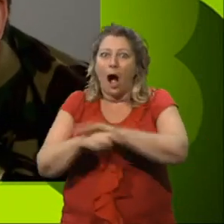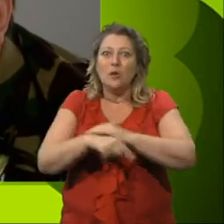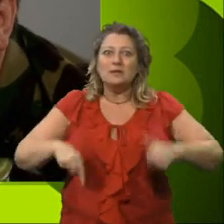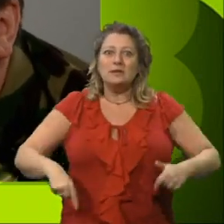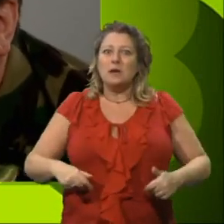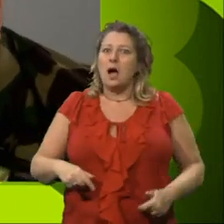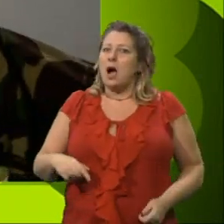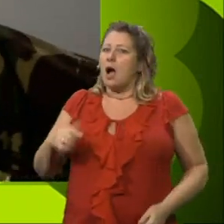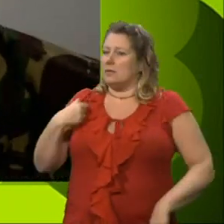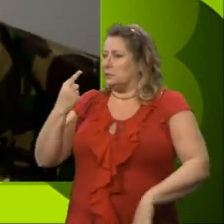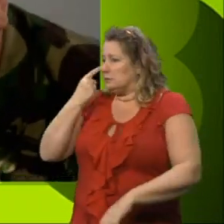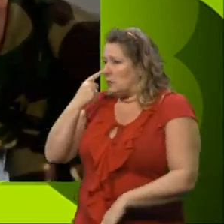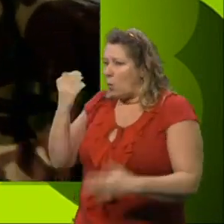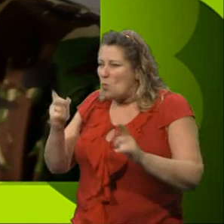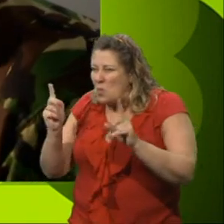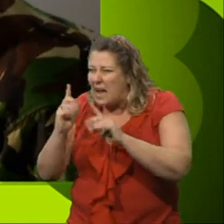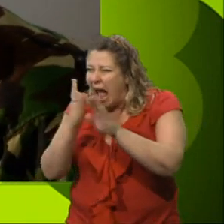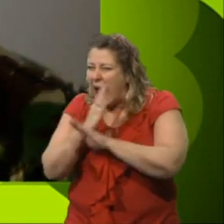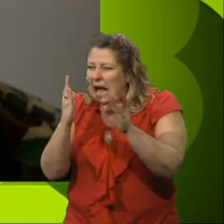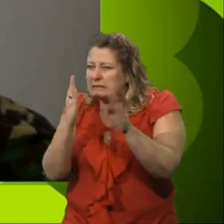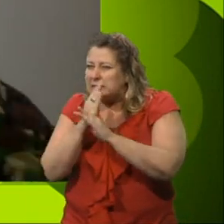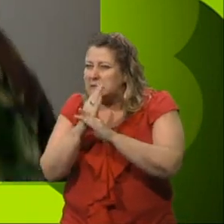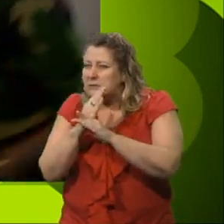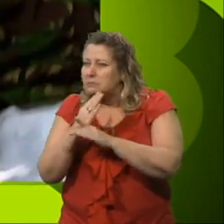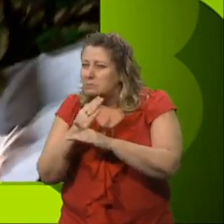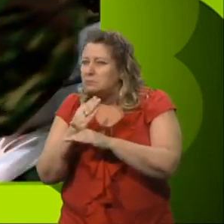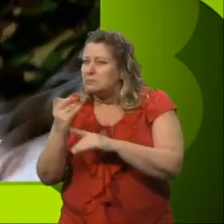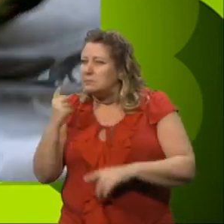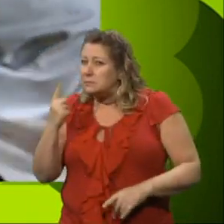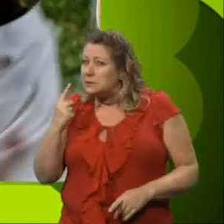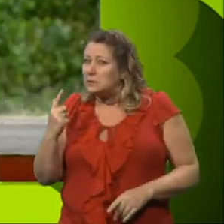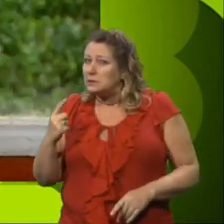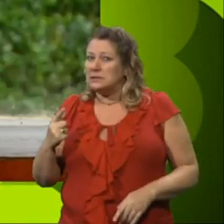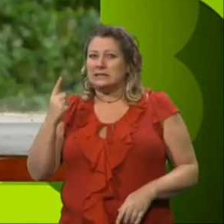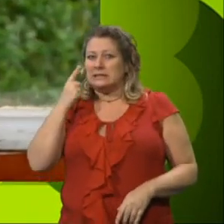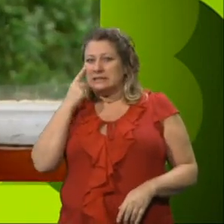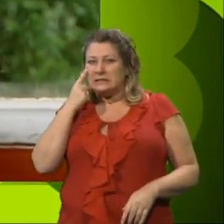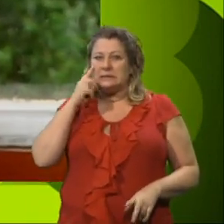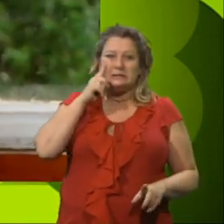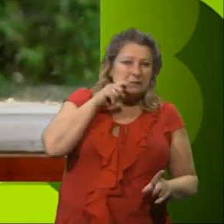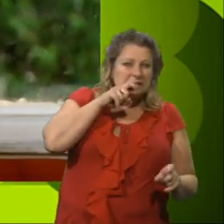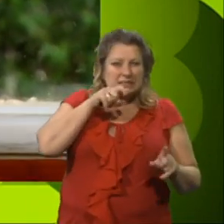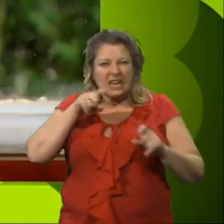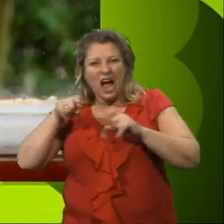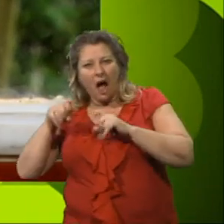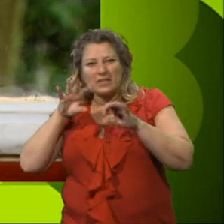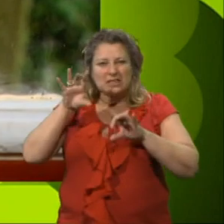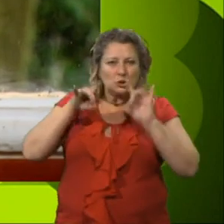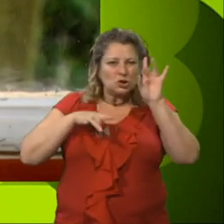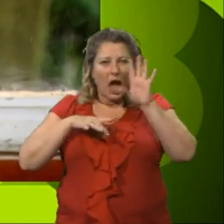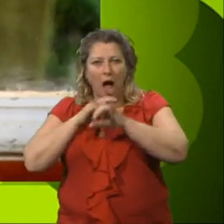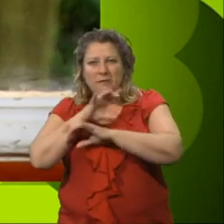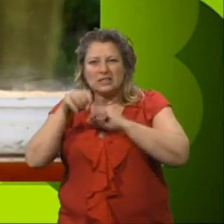sergeant's secret stash. You try saying that 3 times quickly. Easy. Sneak that sneaky